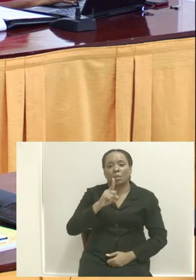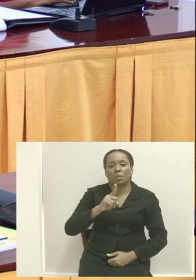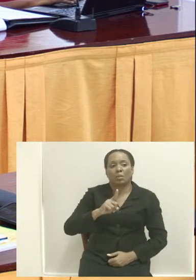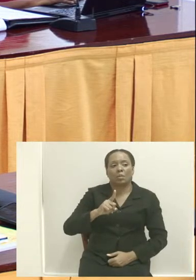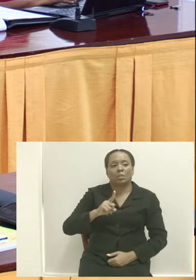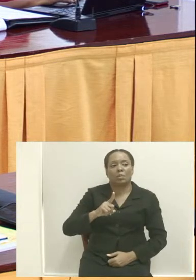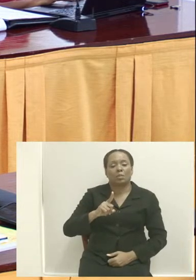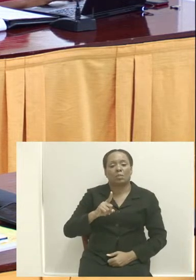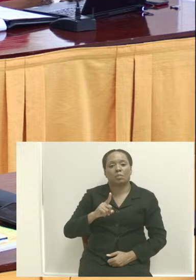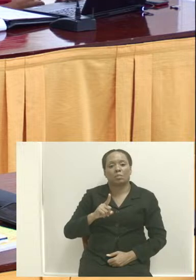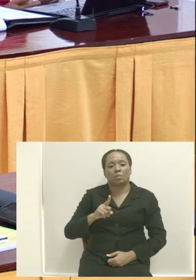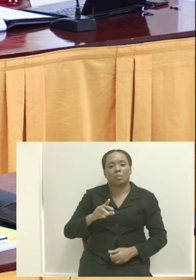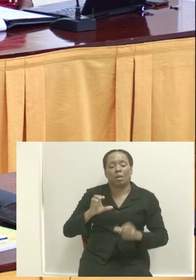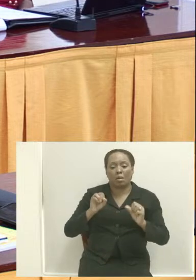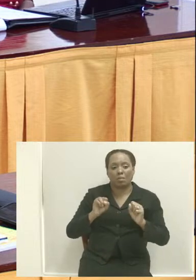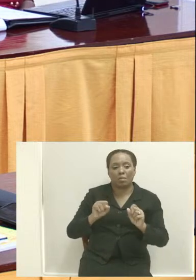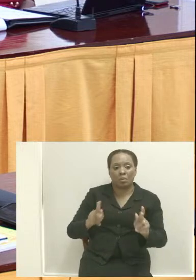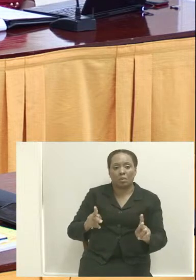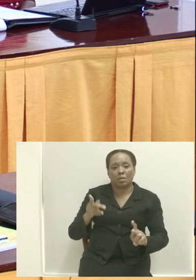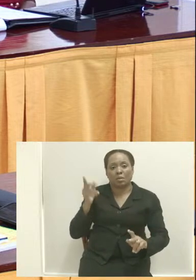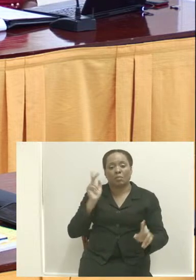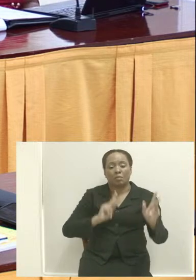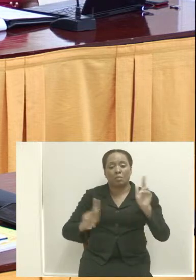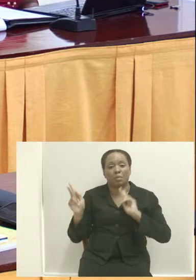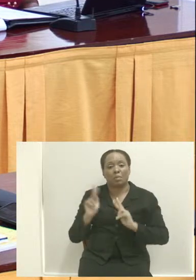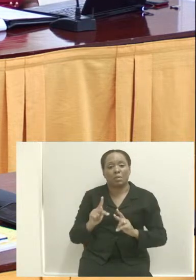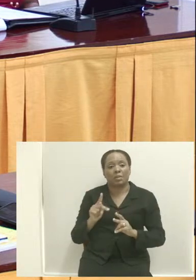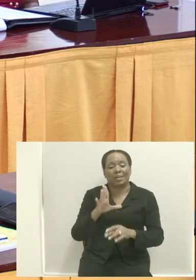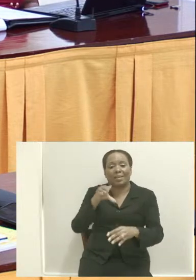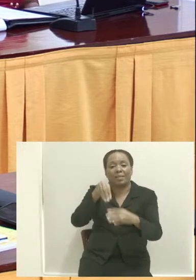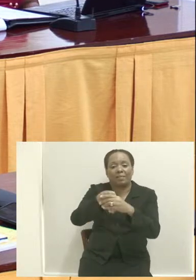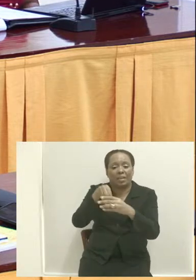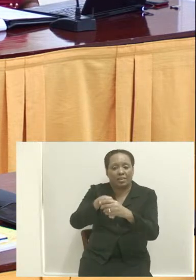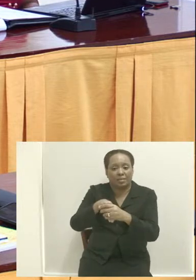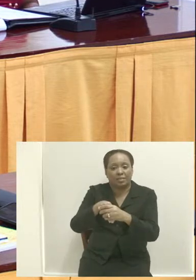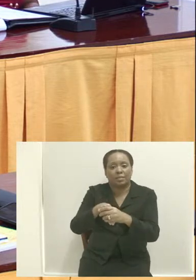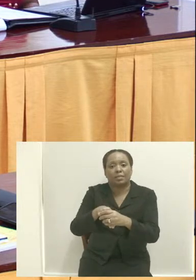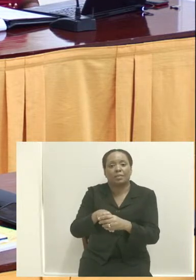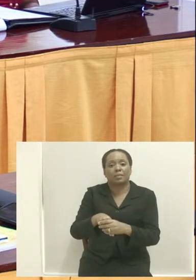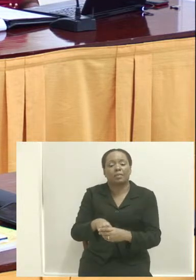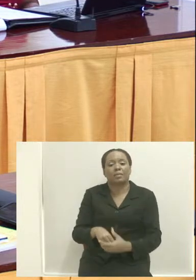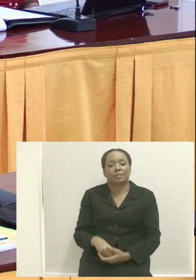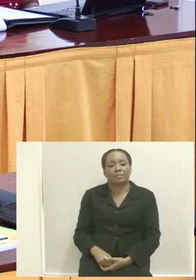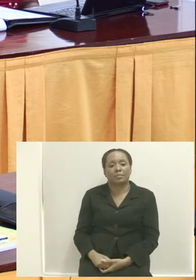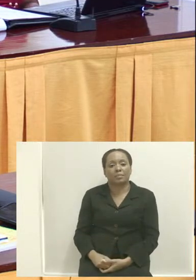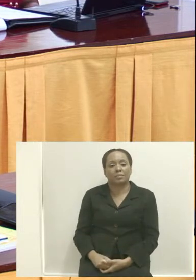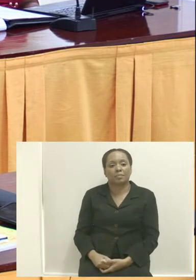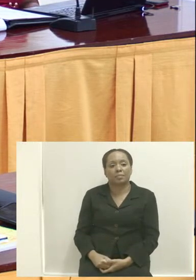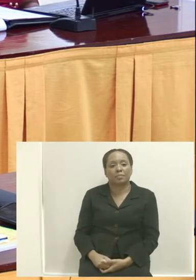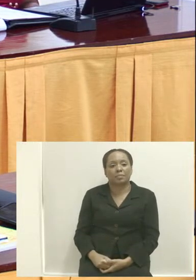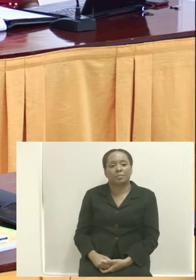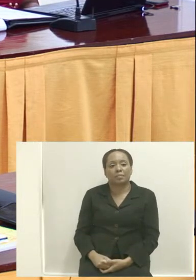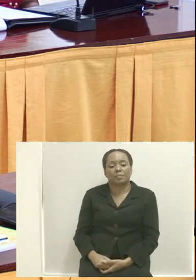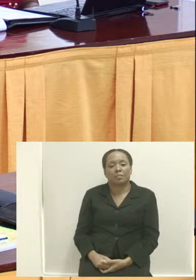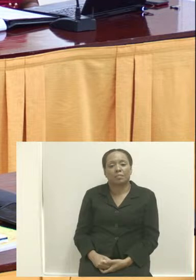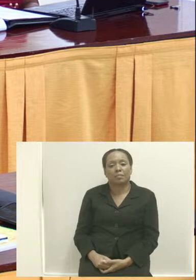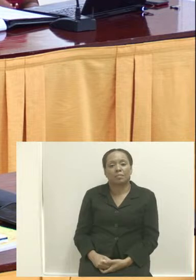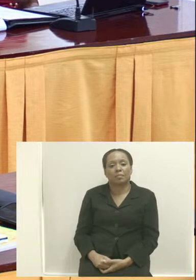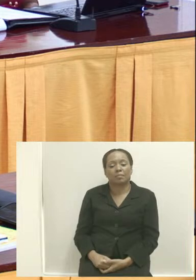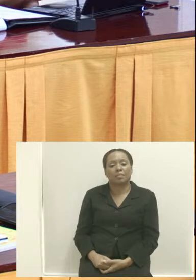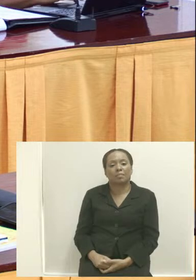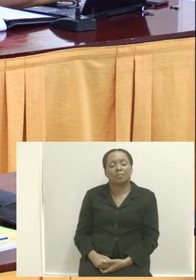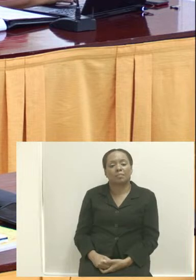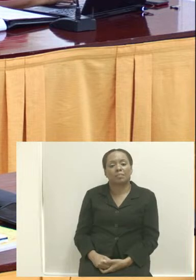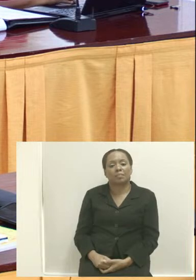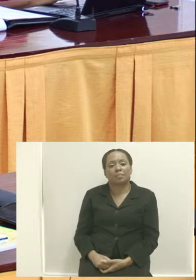and equally that we maintain the well-being of the consumer. And I would have to say to